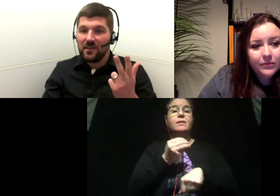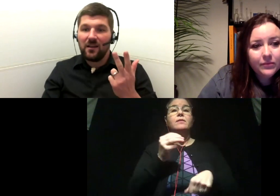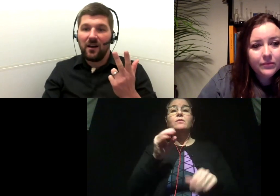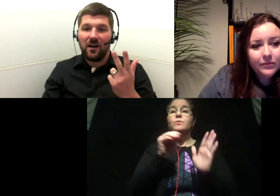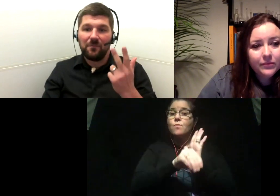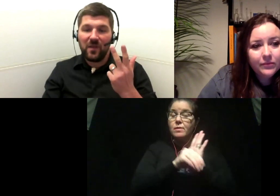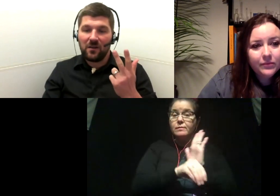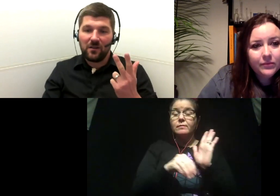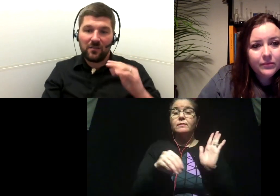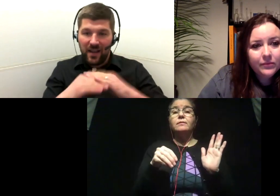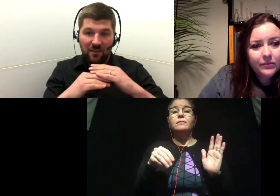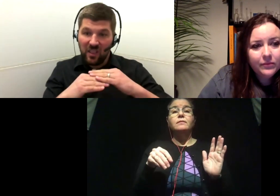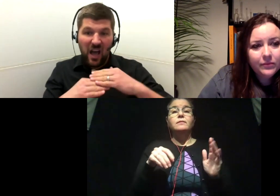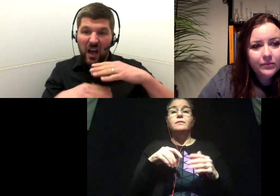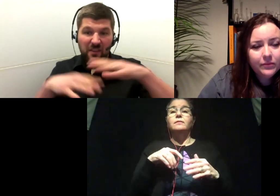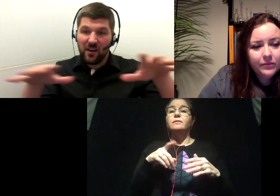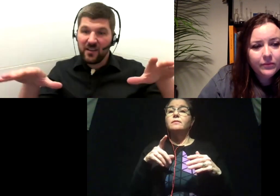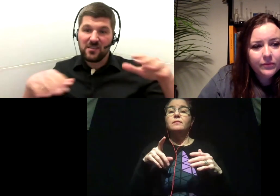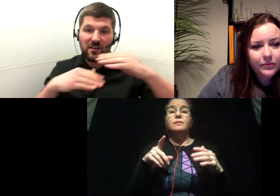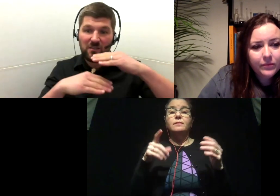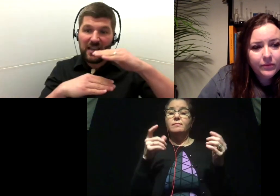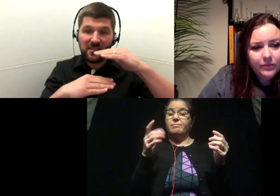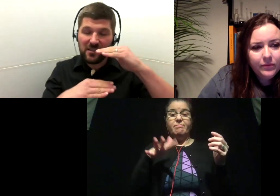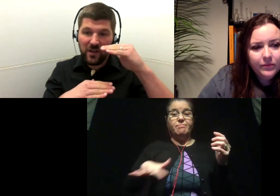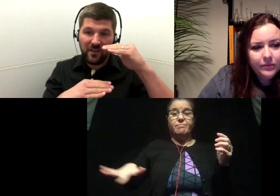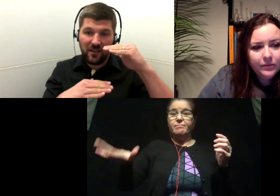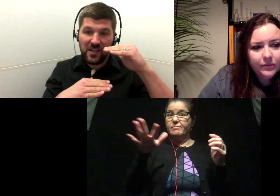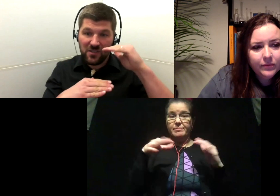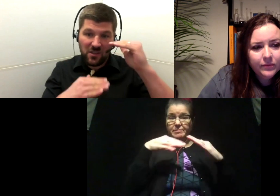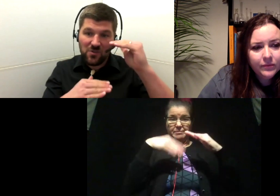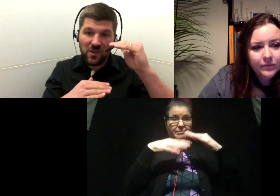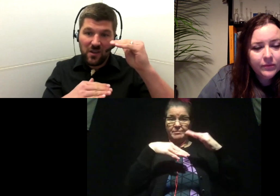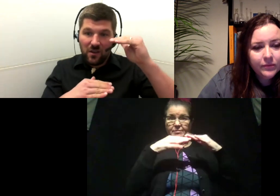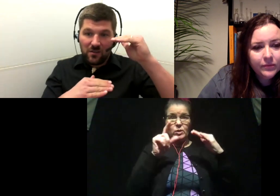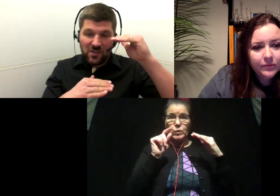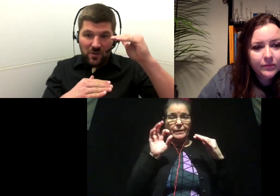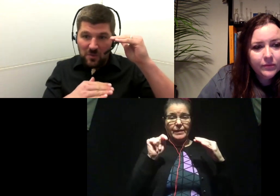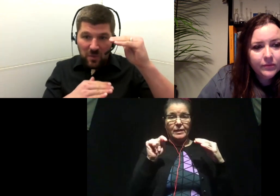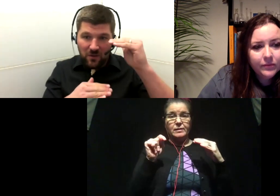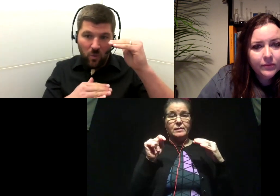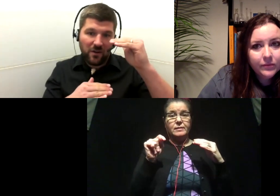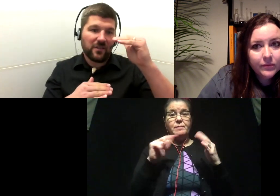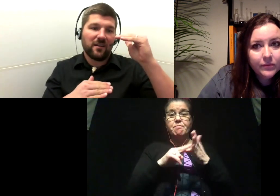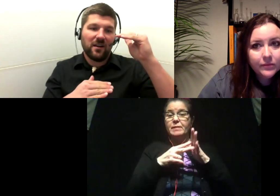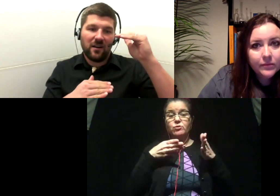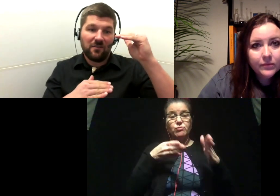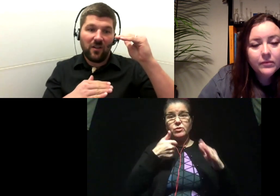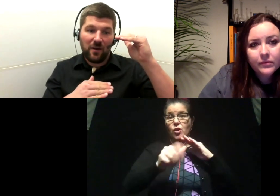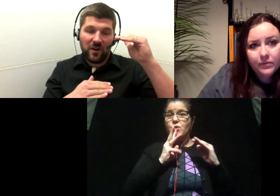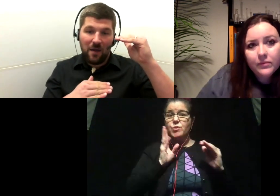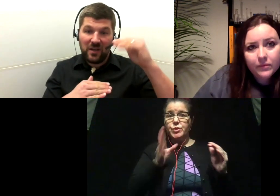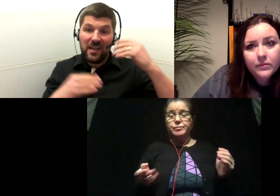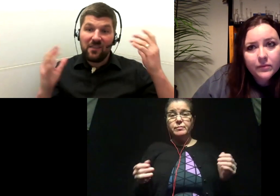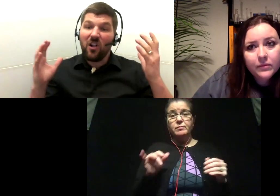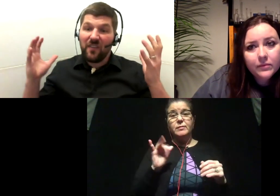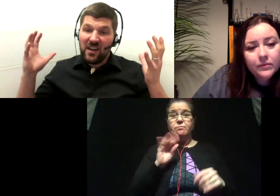Orleans, have a lot of areas that are less than 20 feet elevation. So the streets would be underwater there if all that were